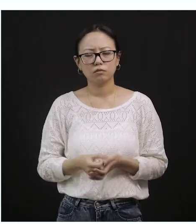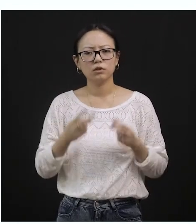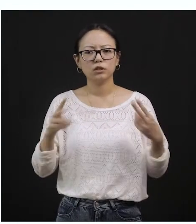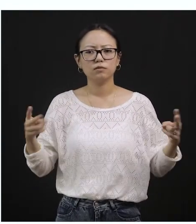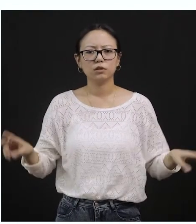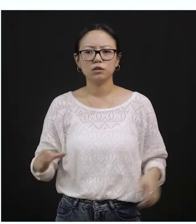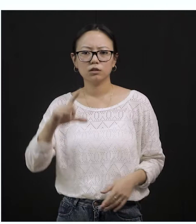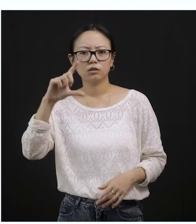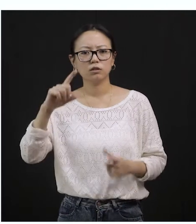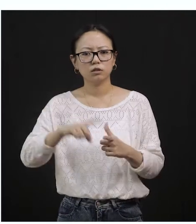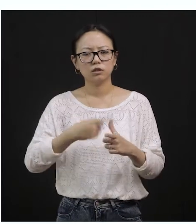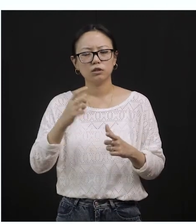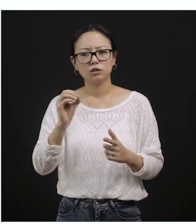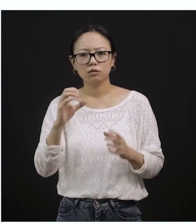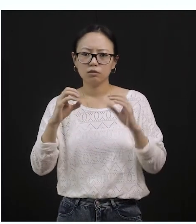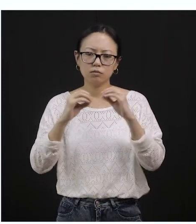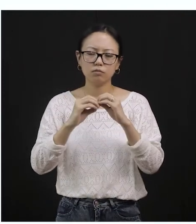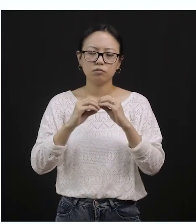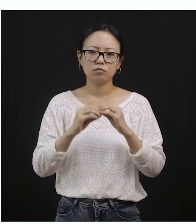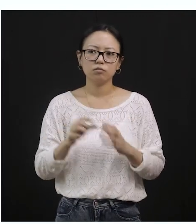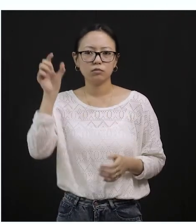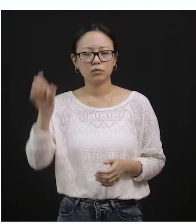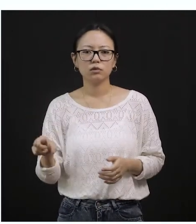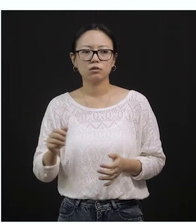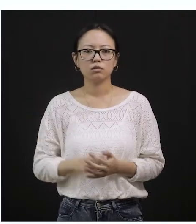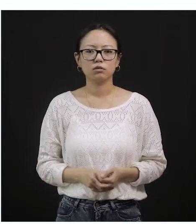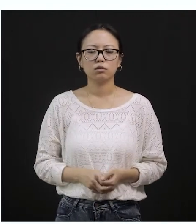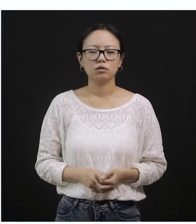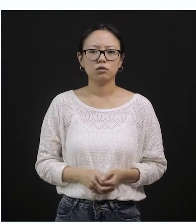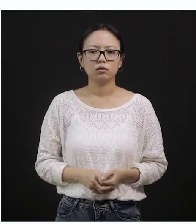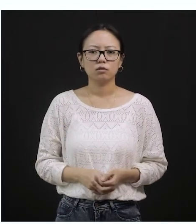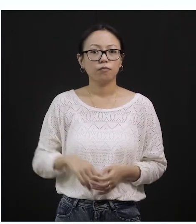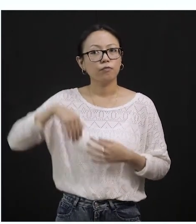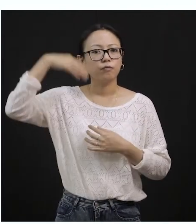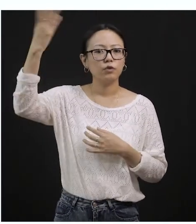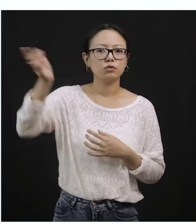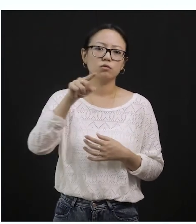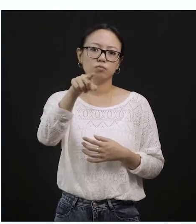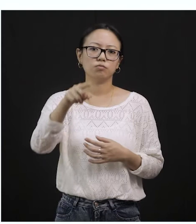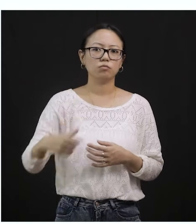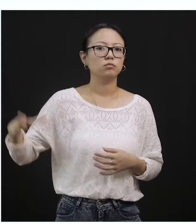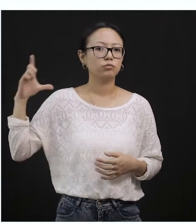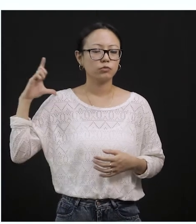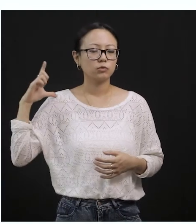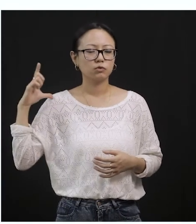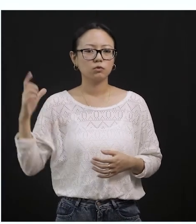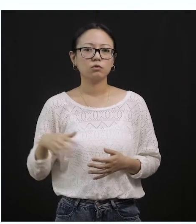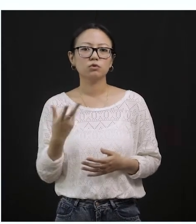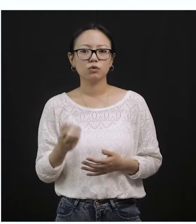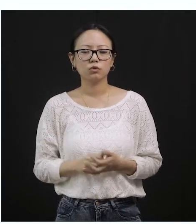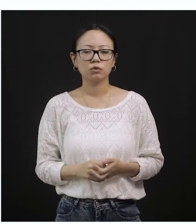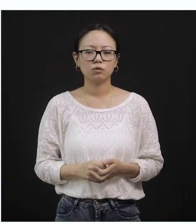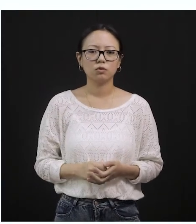profession, and in the coming days, you all are the leaders of the future, right? So try to be one of this